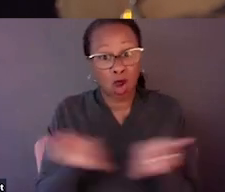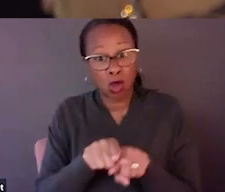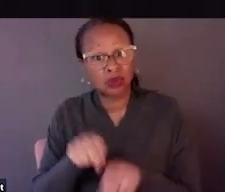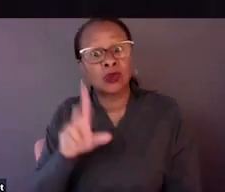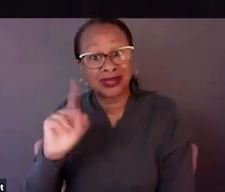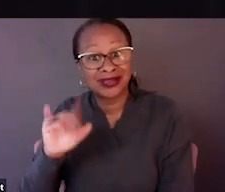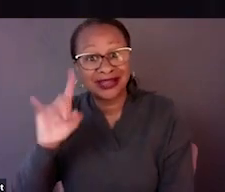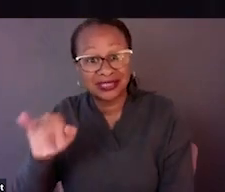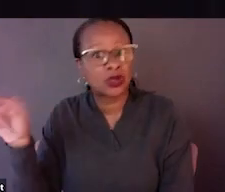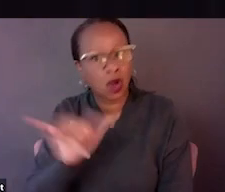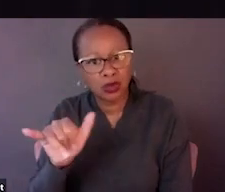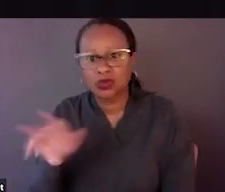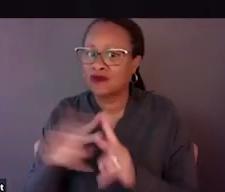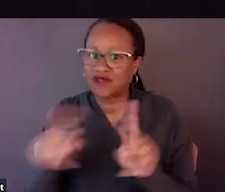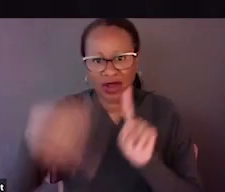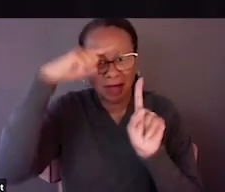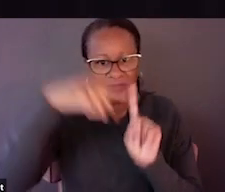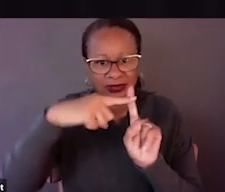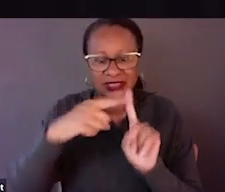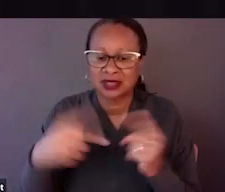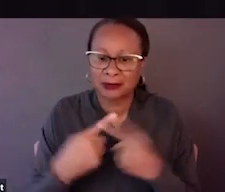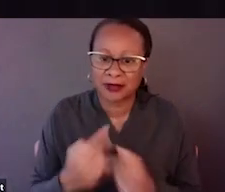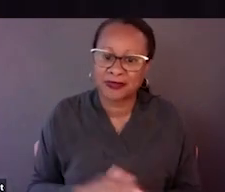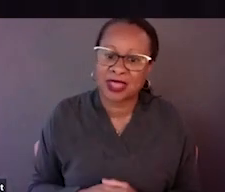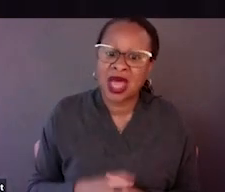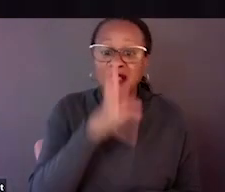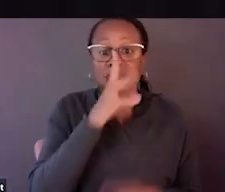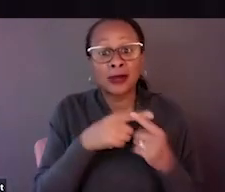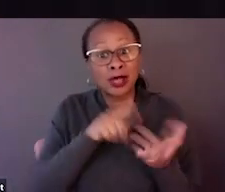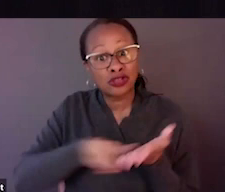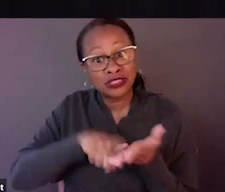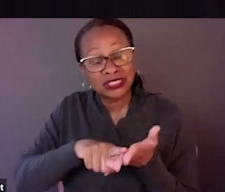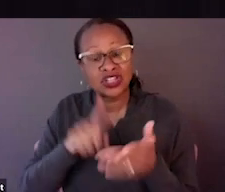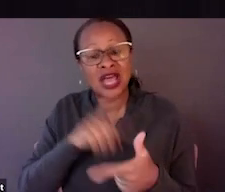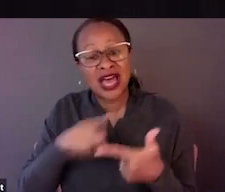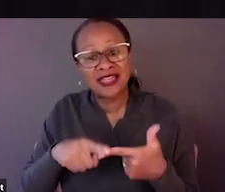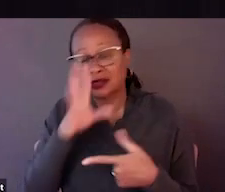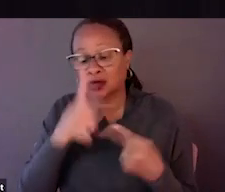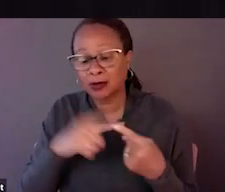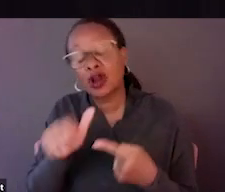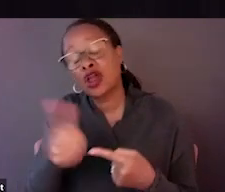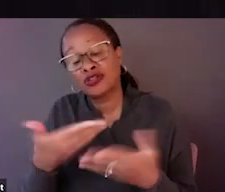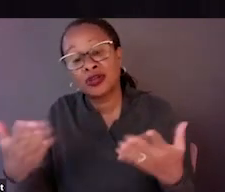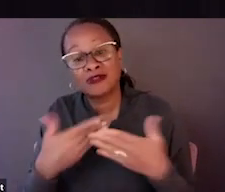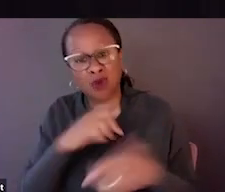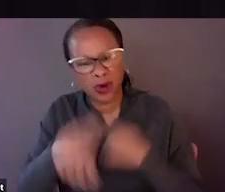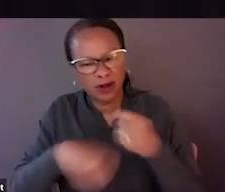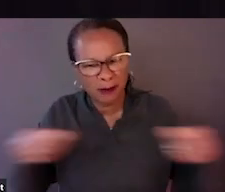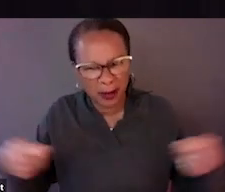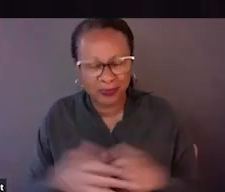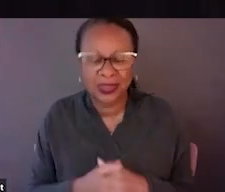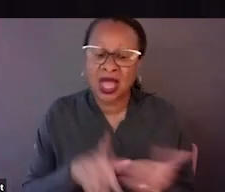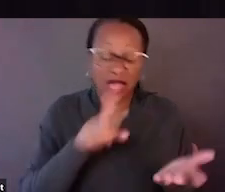way. Oh, that's great to hear. Let's talk about the research, and then I'll talk about one other thing before we wrap it up. But the research for this must